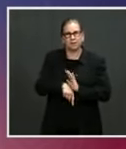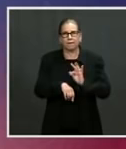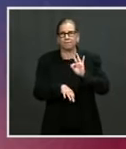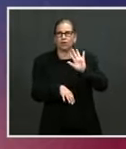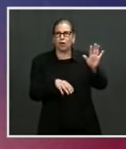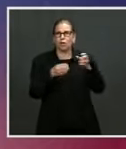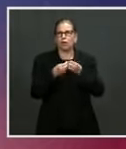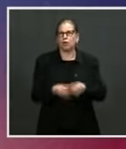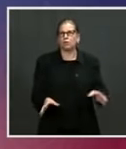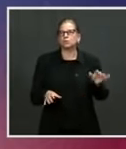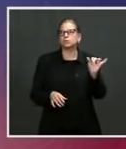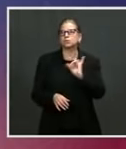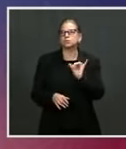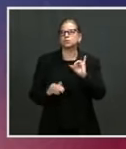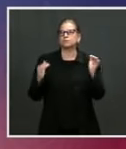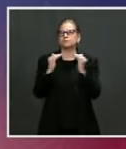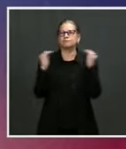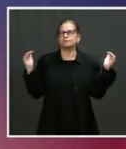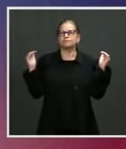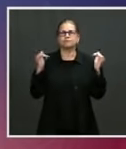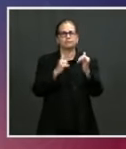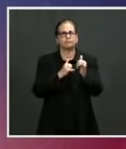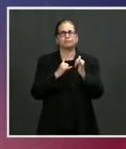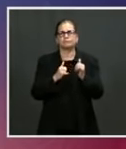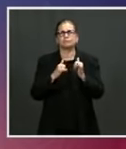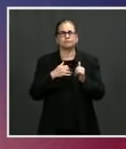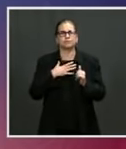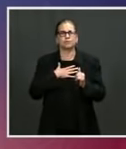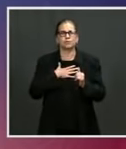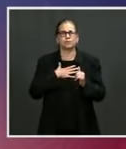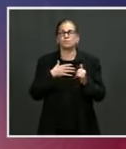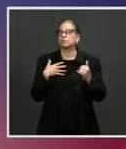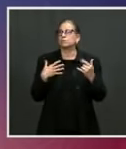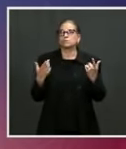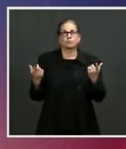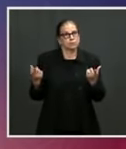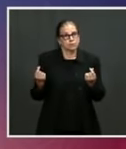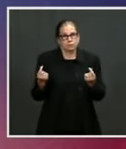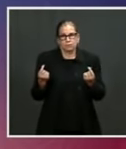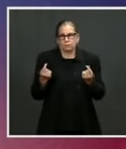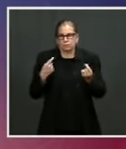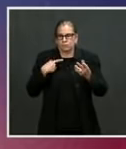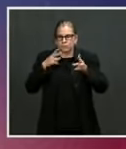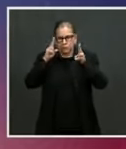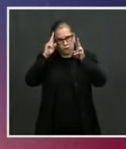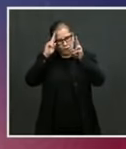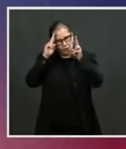What we can do is honor the memory of those you lost by caring for those who mourn them,